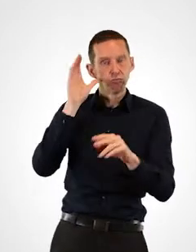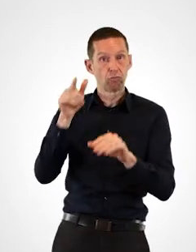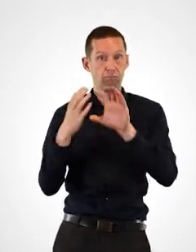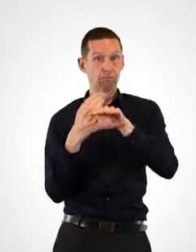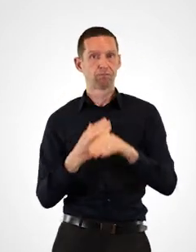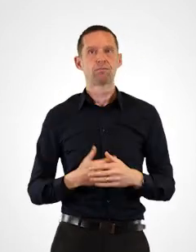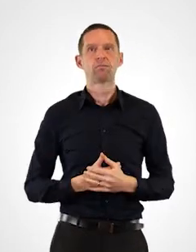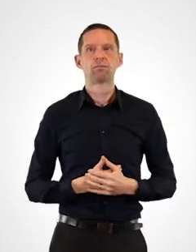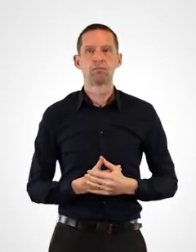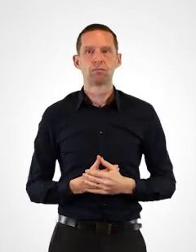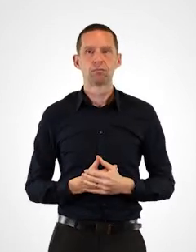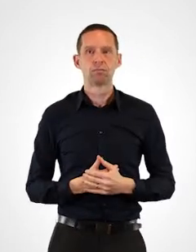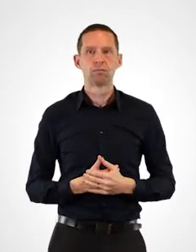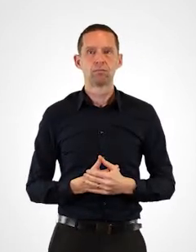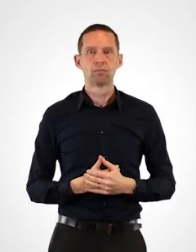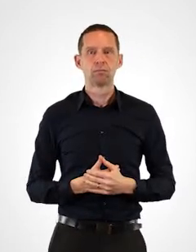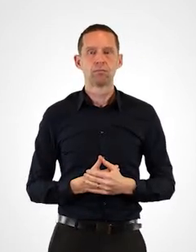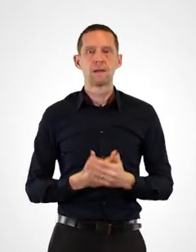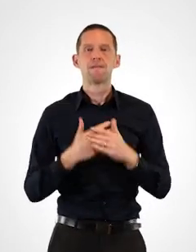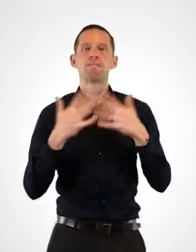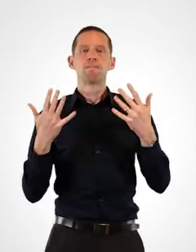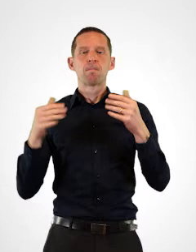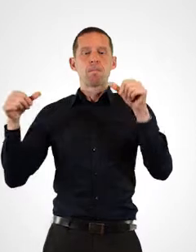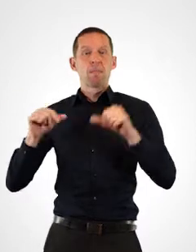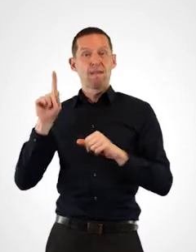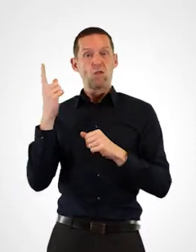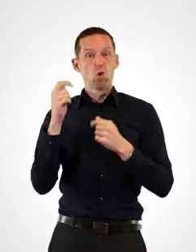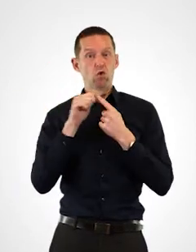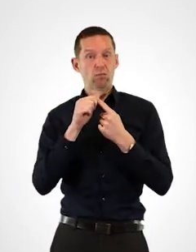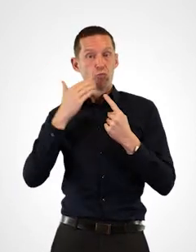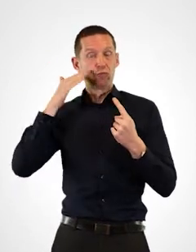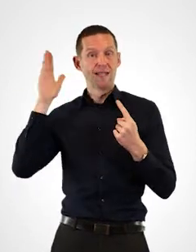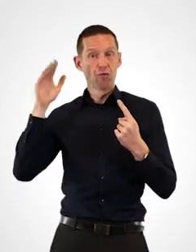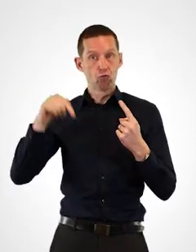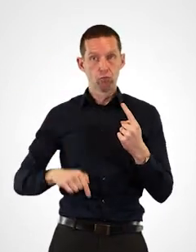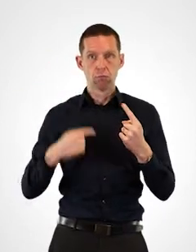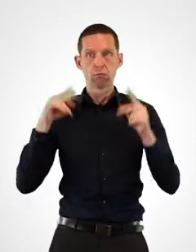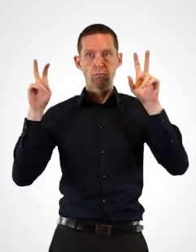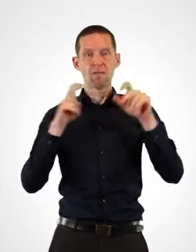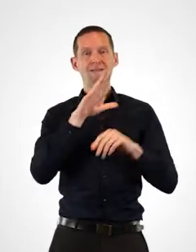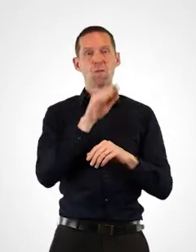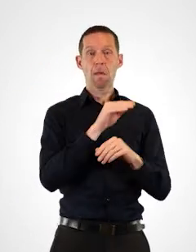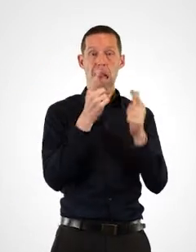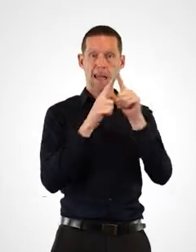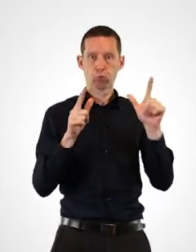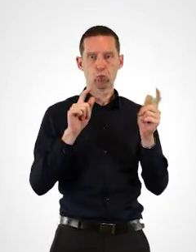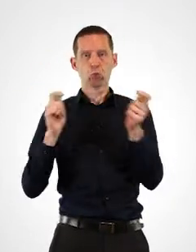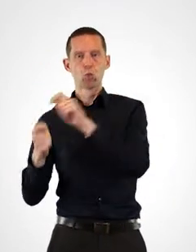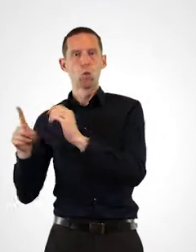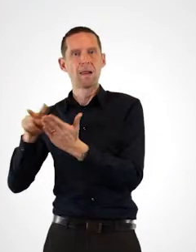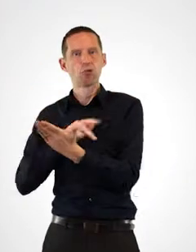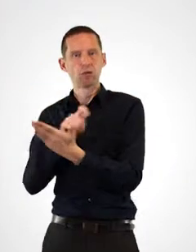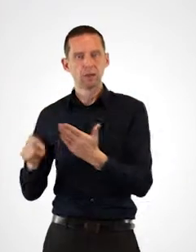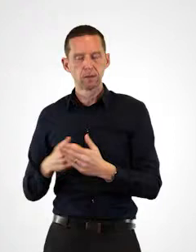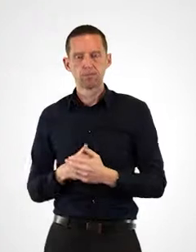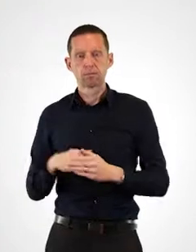series. So now on to the first presentation in our series that we've entitled From Language to Literacy. In this